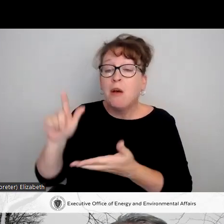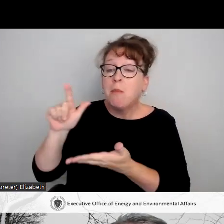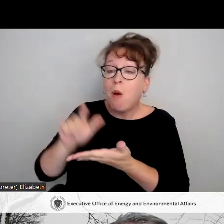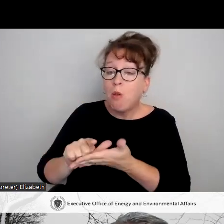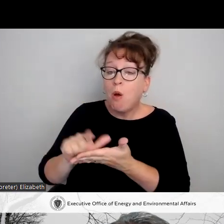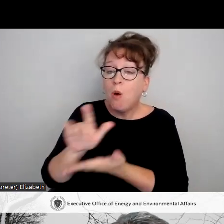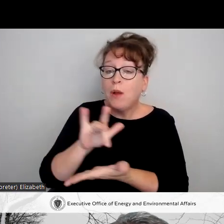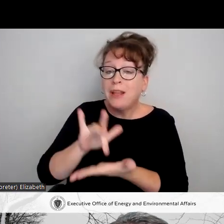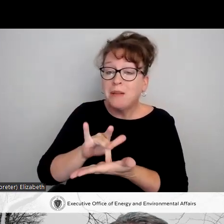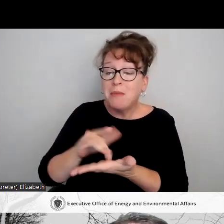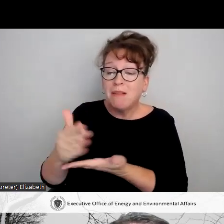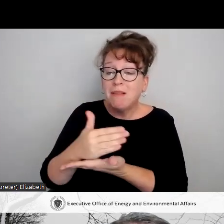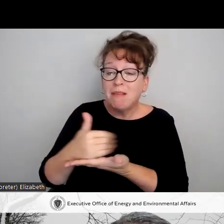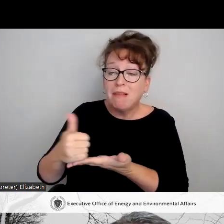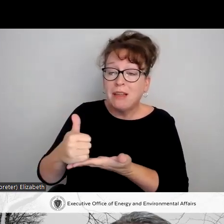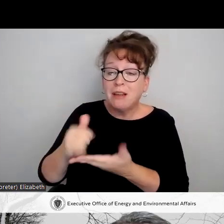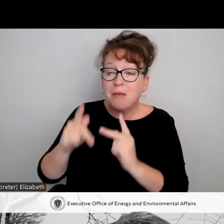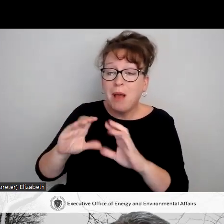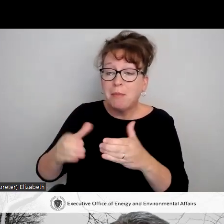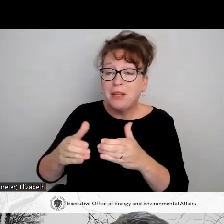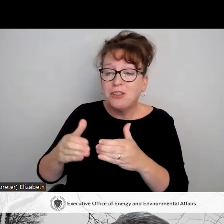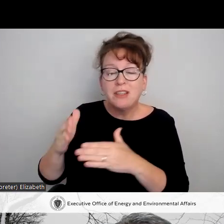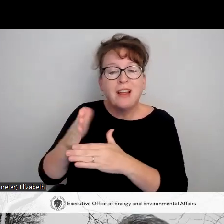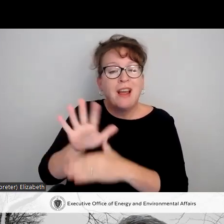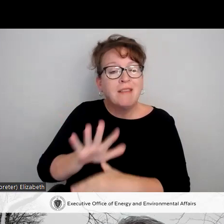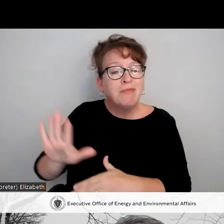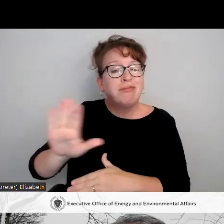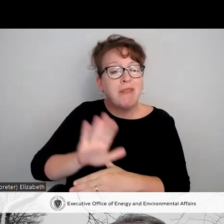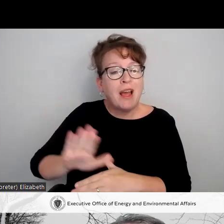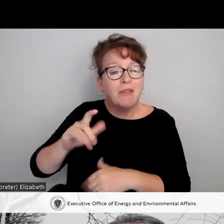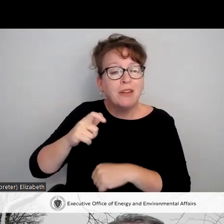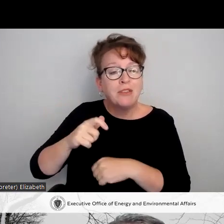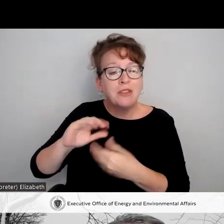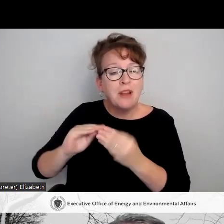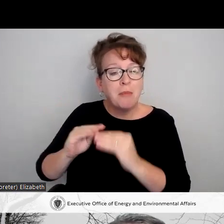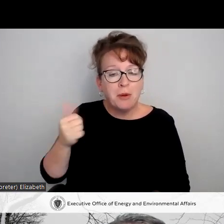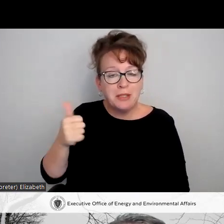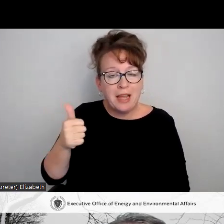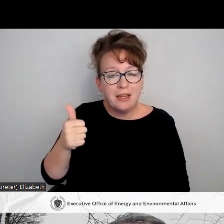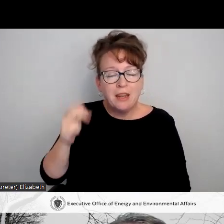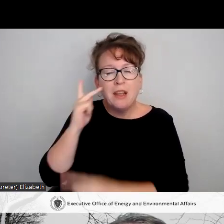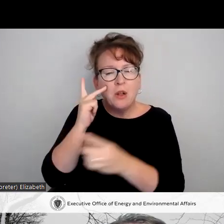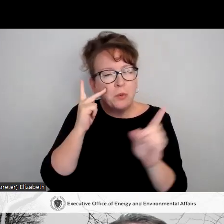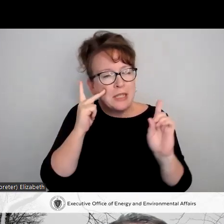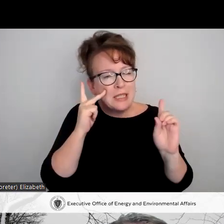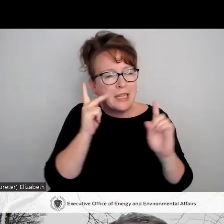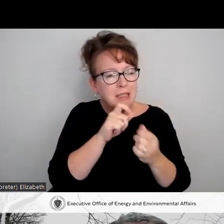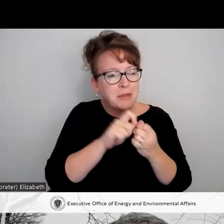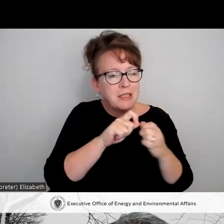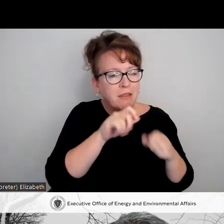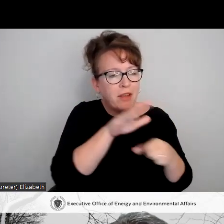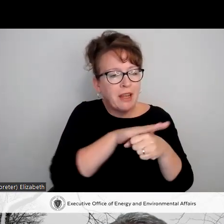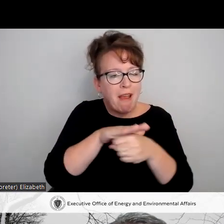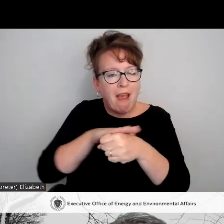average of 10%, and we see certain neighborhoods in the Commonwealth are experiencing an energy burden that is as high